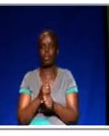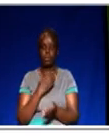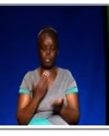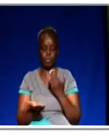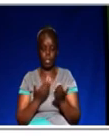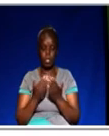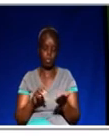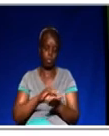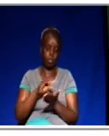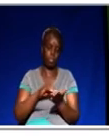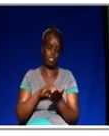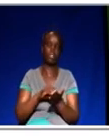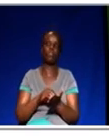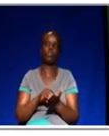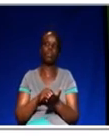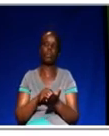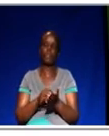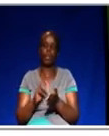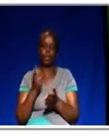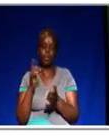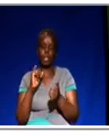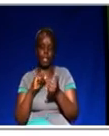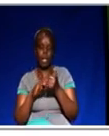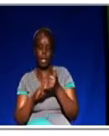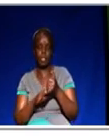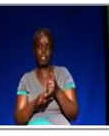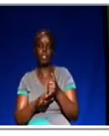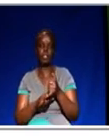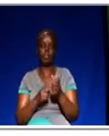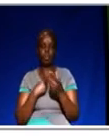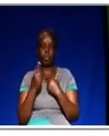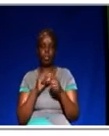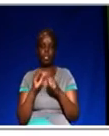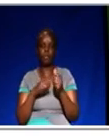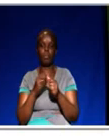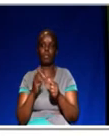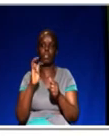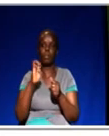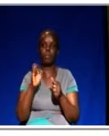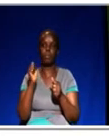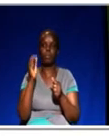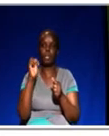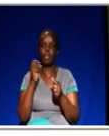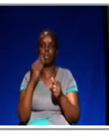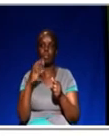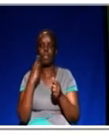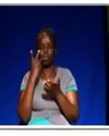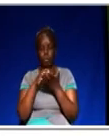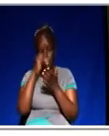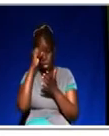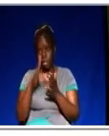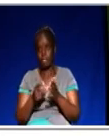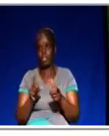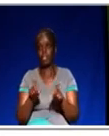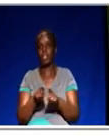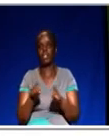tendency, where last lesson we discussed the mean, if we work out the mean of those two students, the two students will have